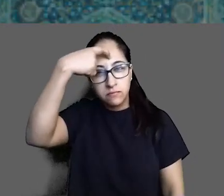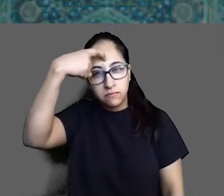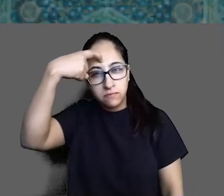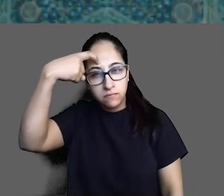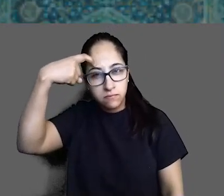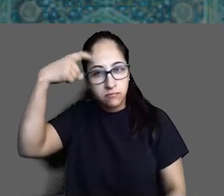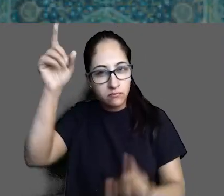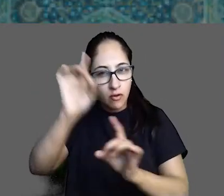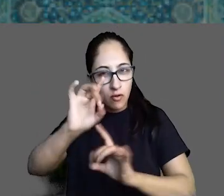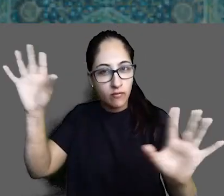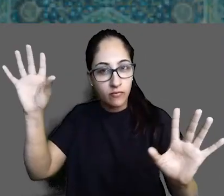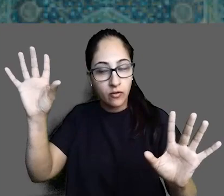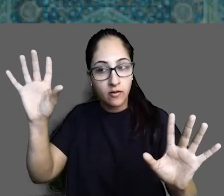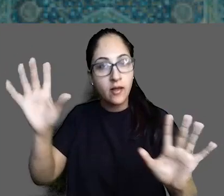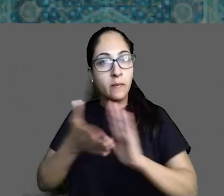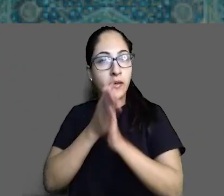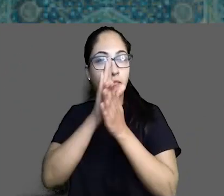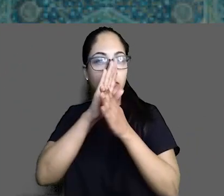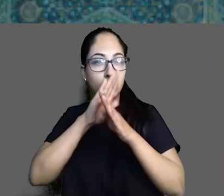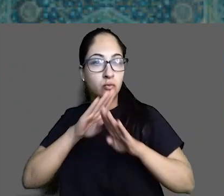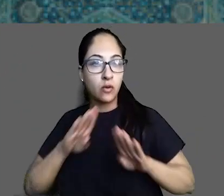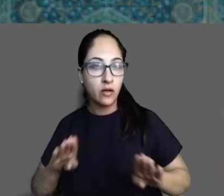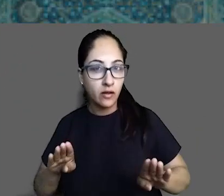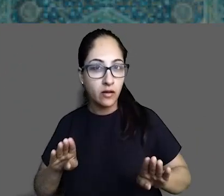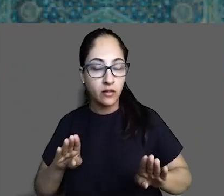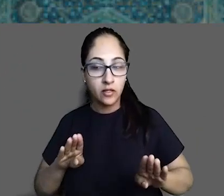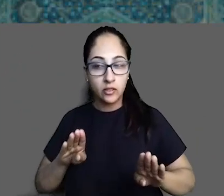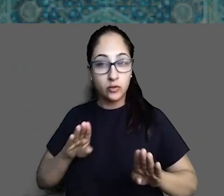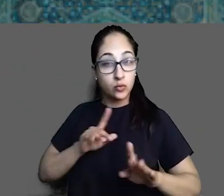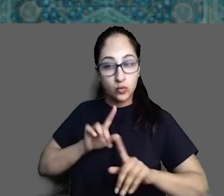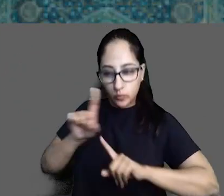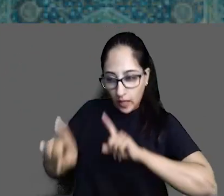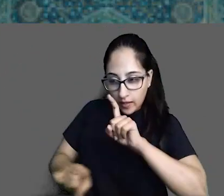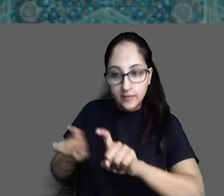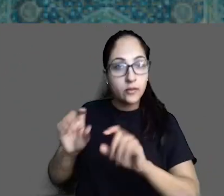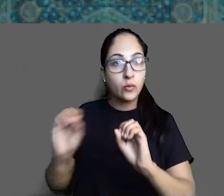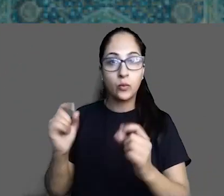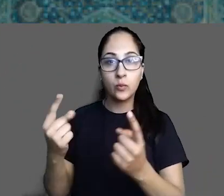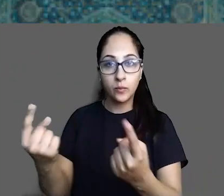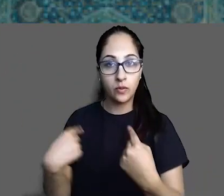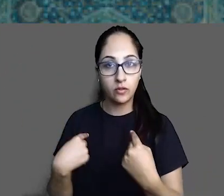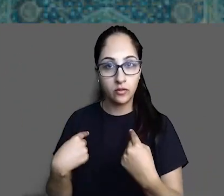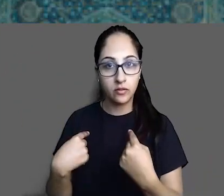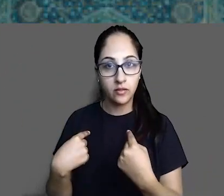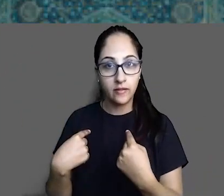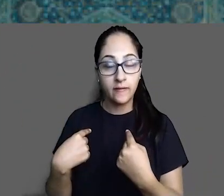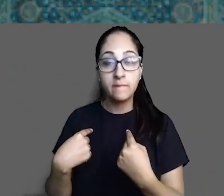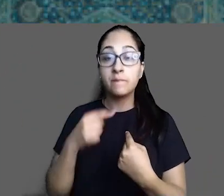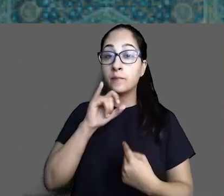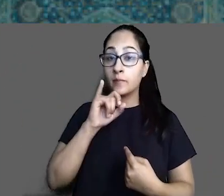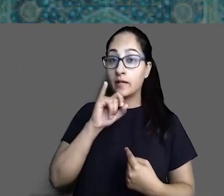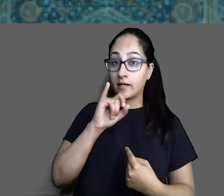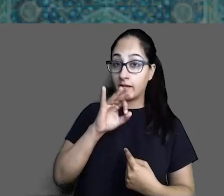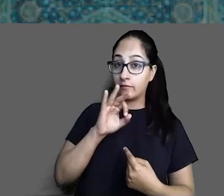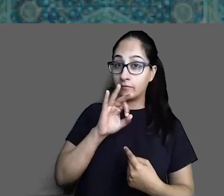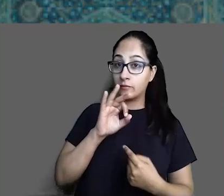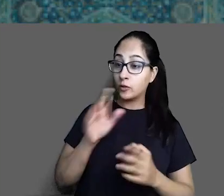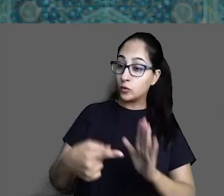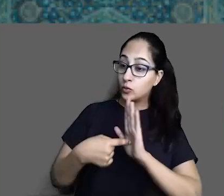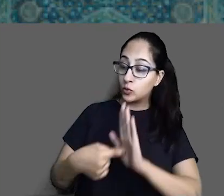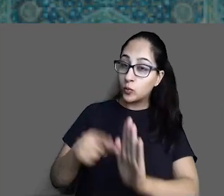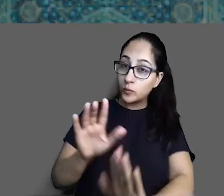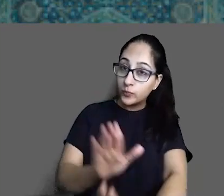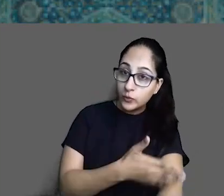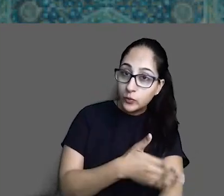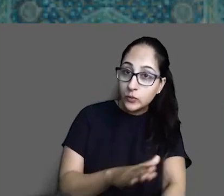draw it, to paint it, to sing it, to play it, even if they don't know how to play a musical instrument,